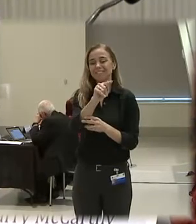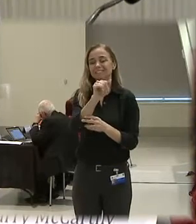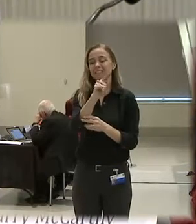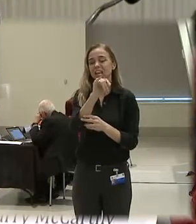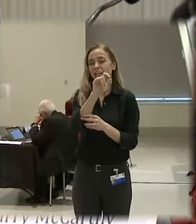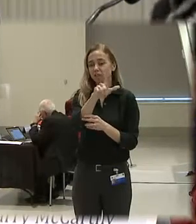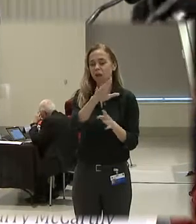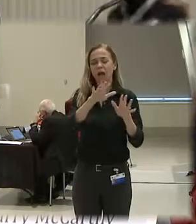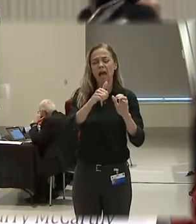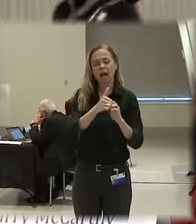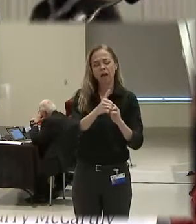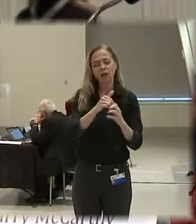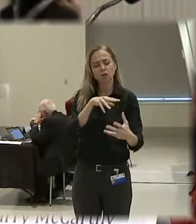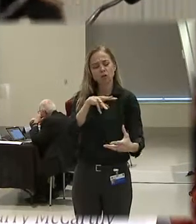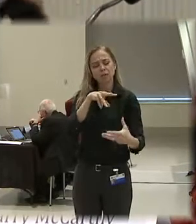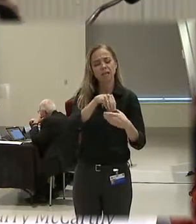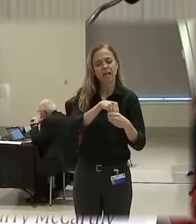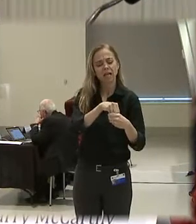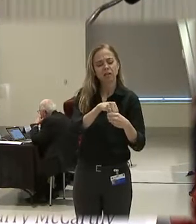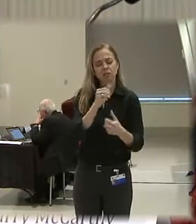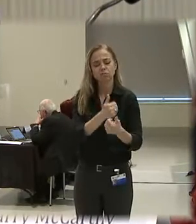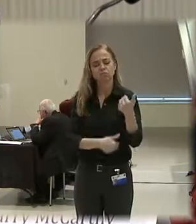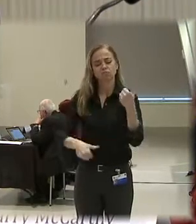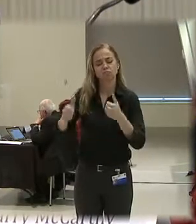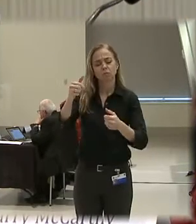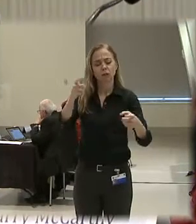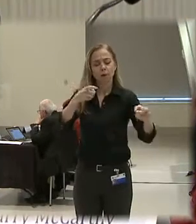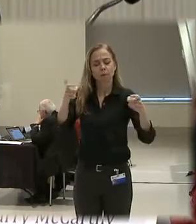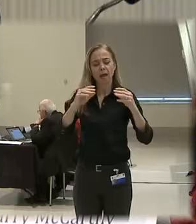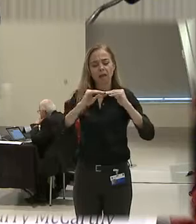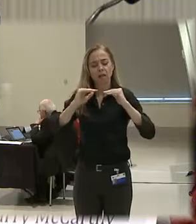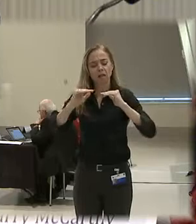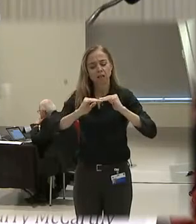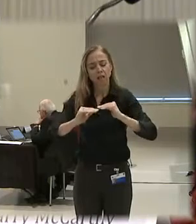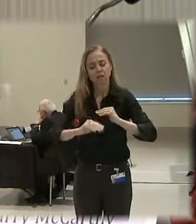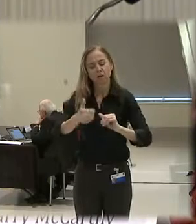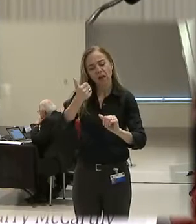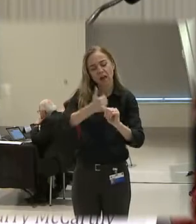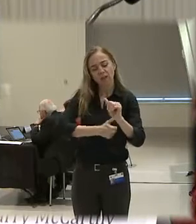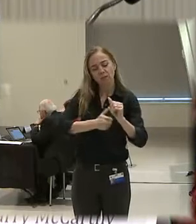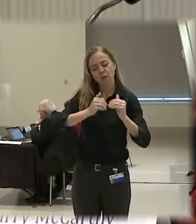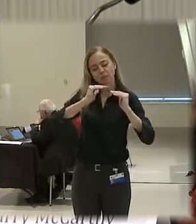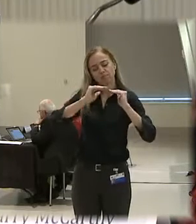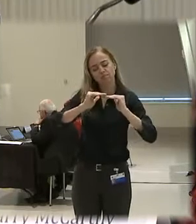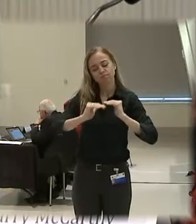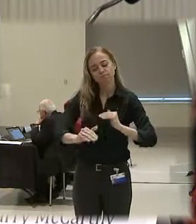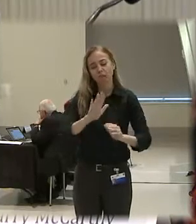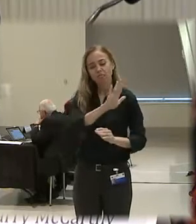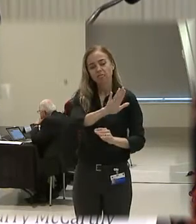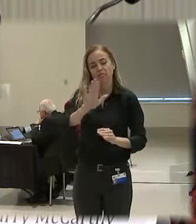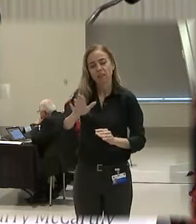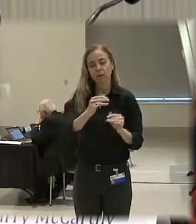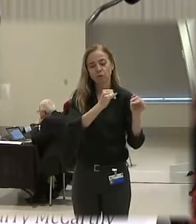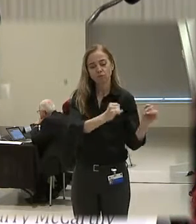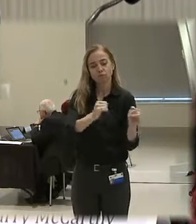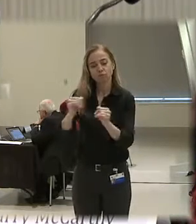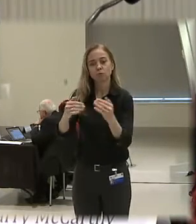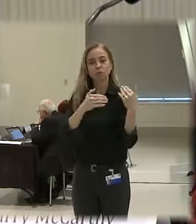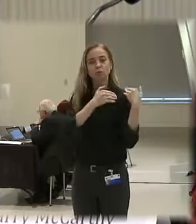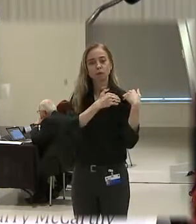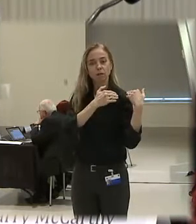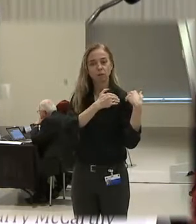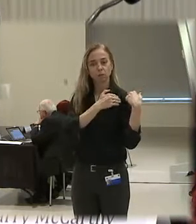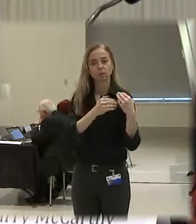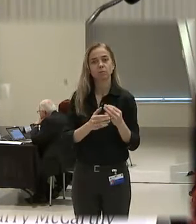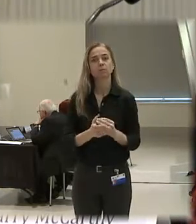structure. How do you engage from the command level? How every level of command has a distinct responsibility of